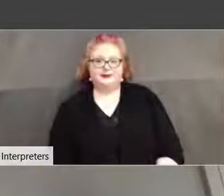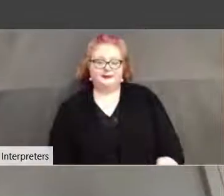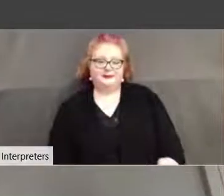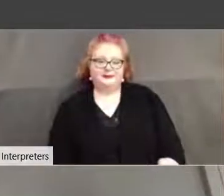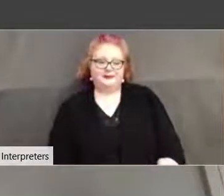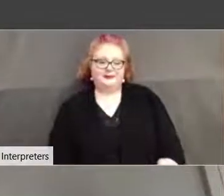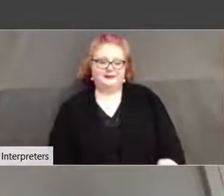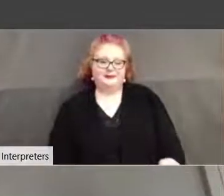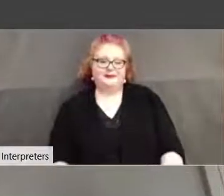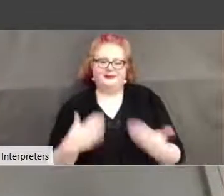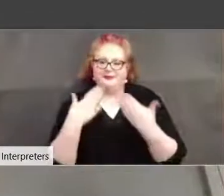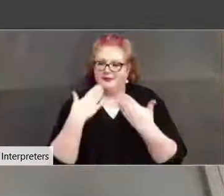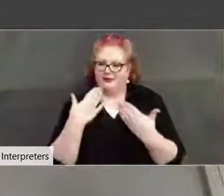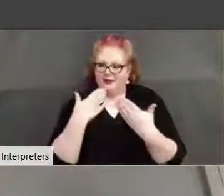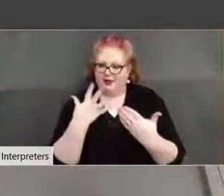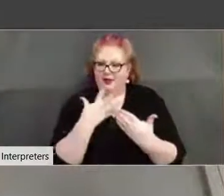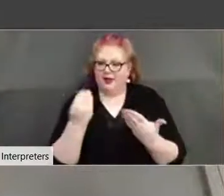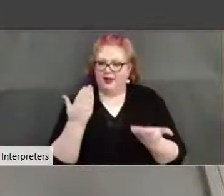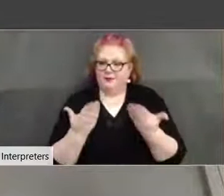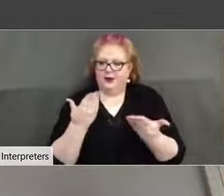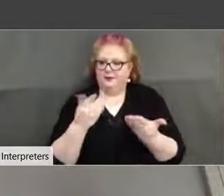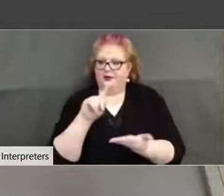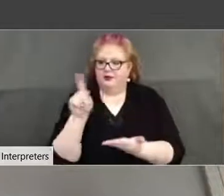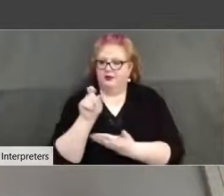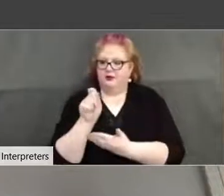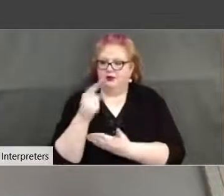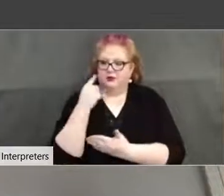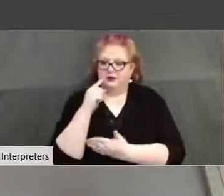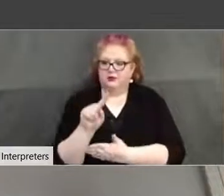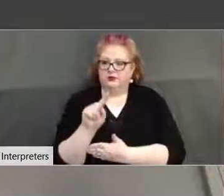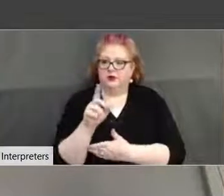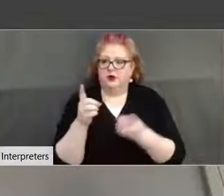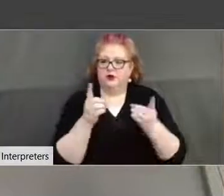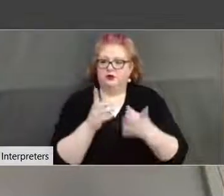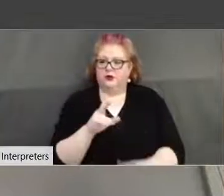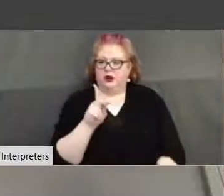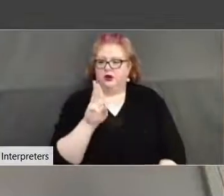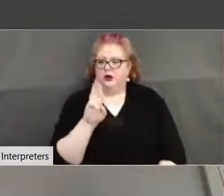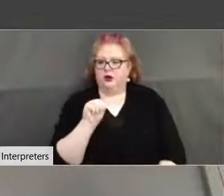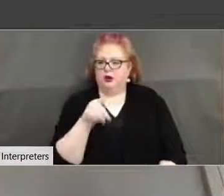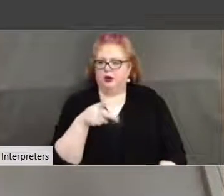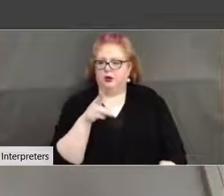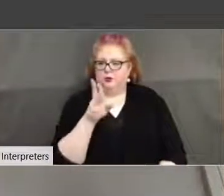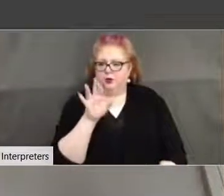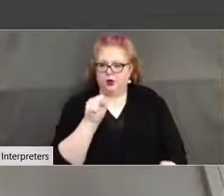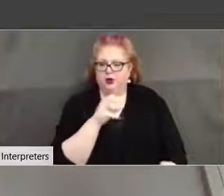Thank you. And this may be a question for Director Contreras and Tom.